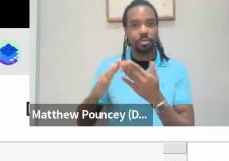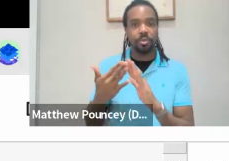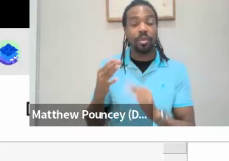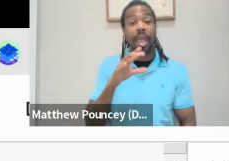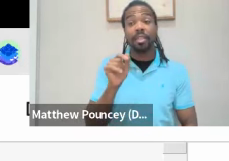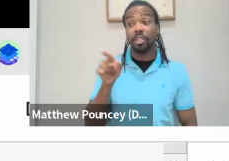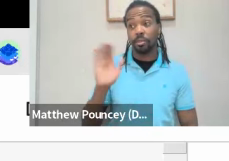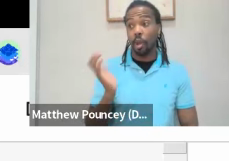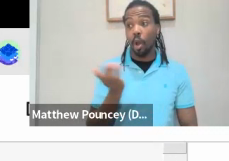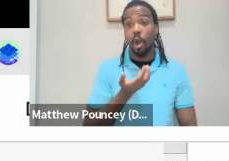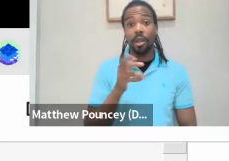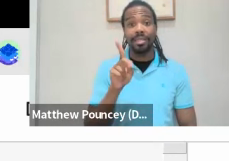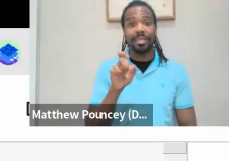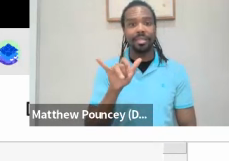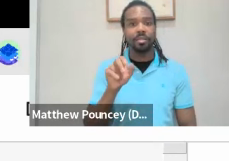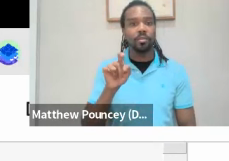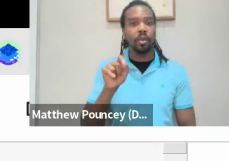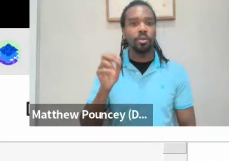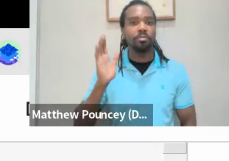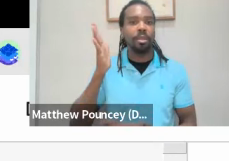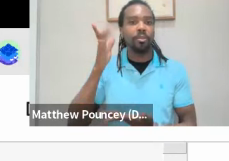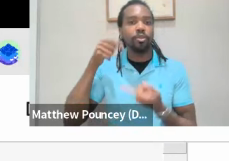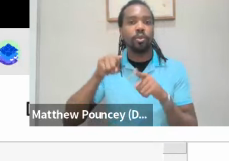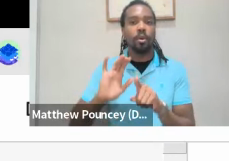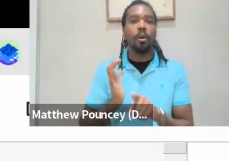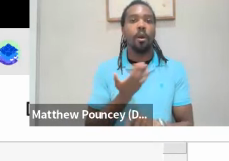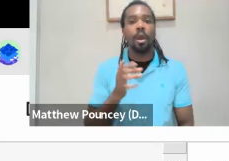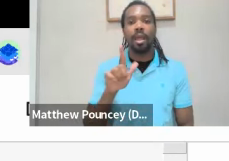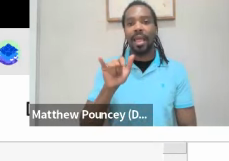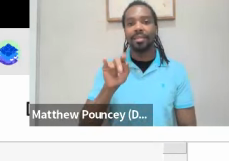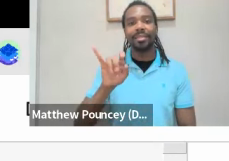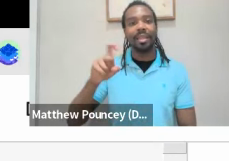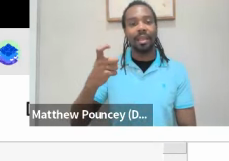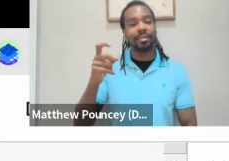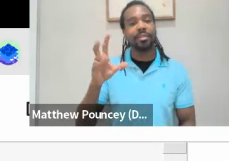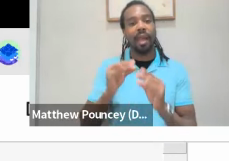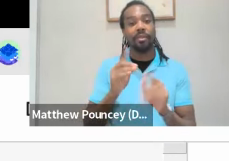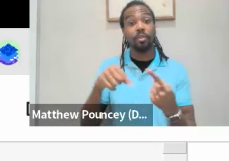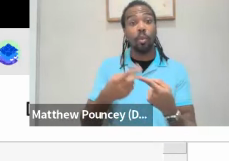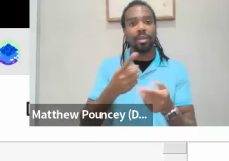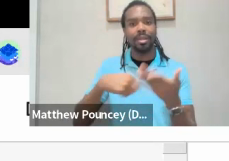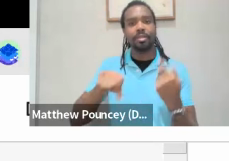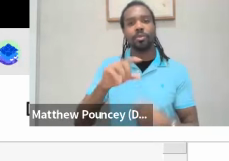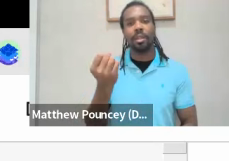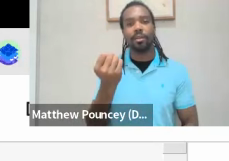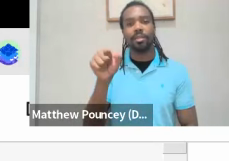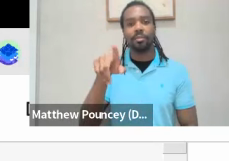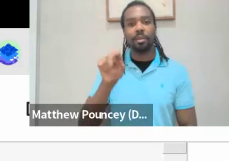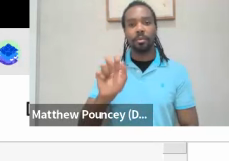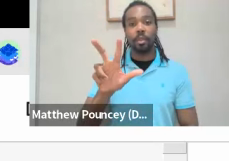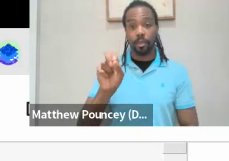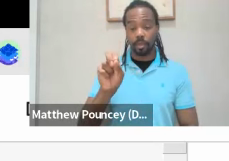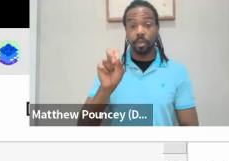Latinx conference next Saturday, September 30th at the DC